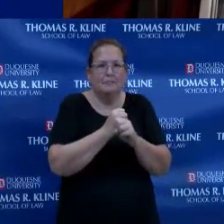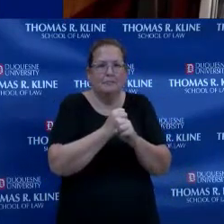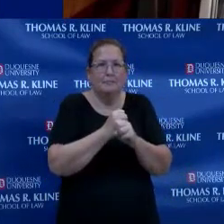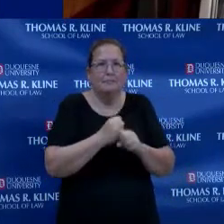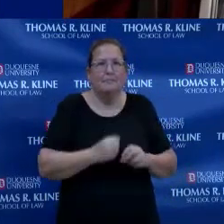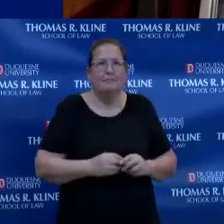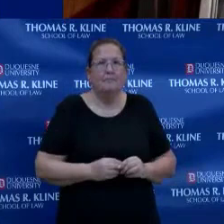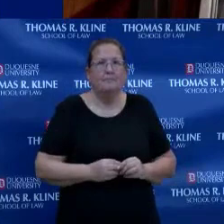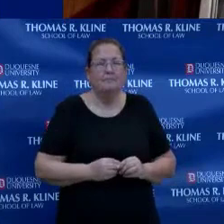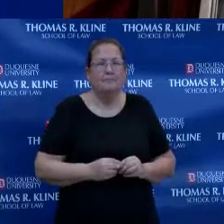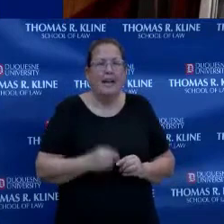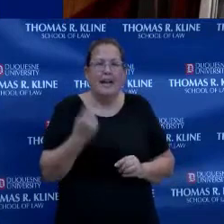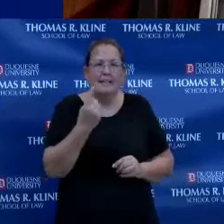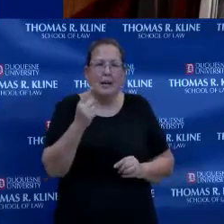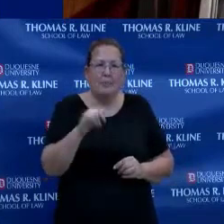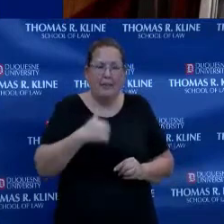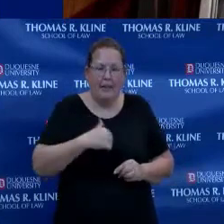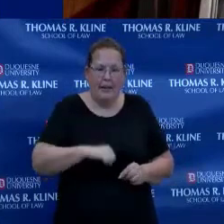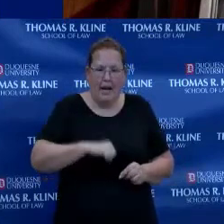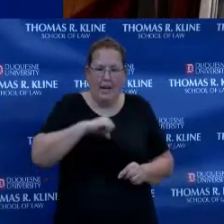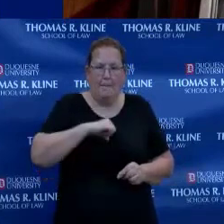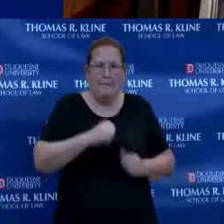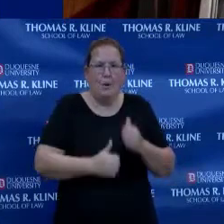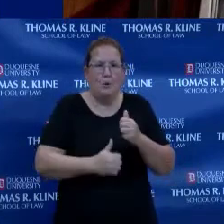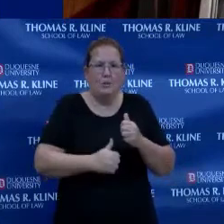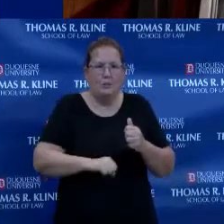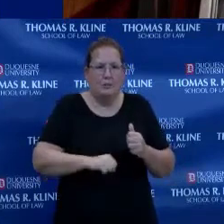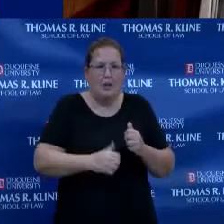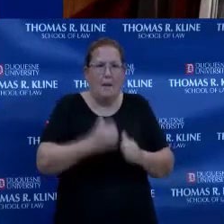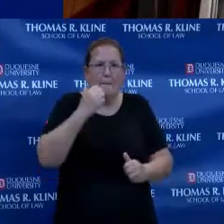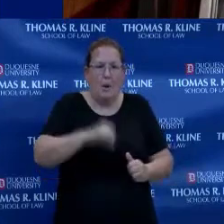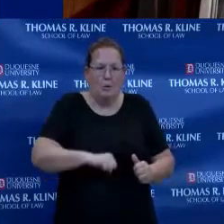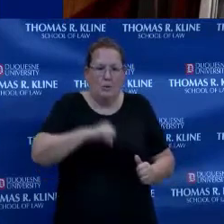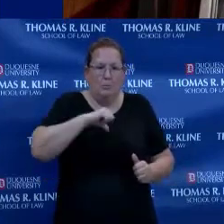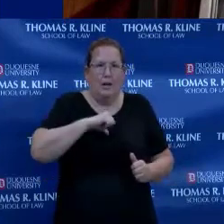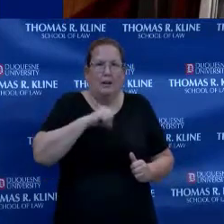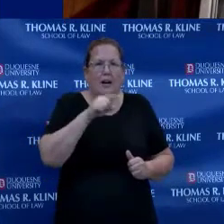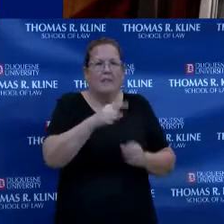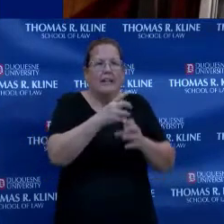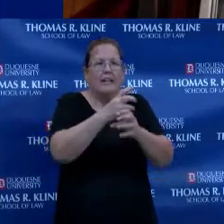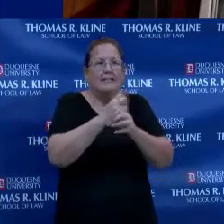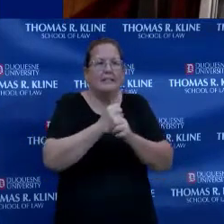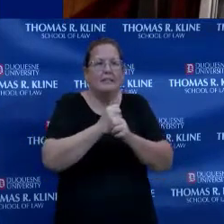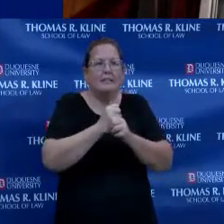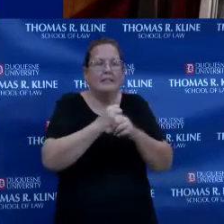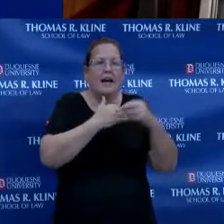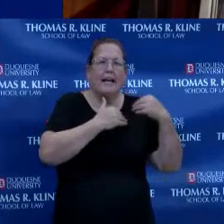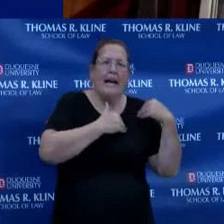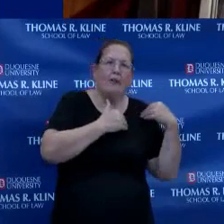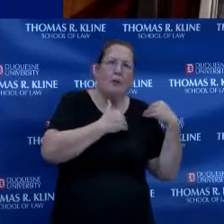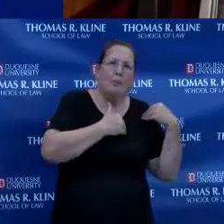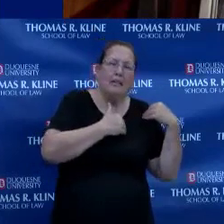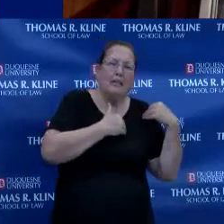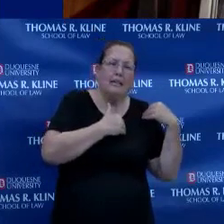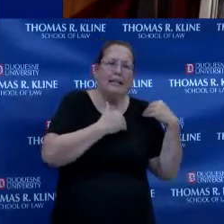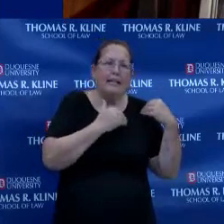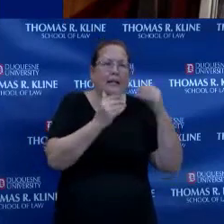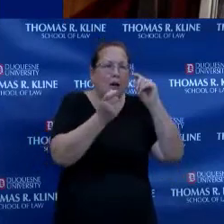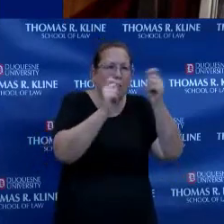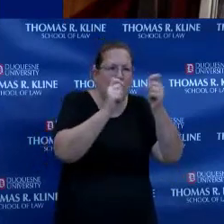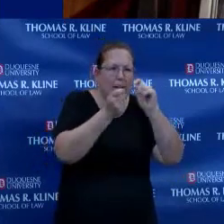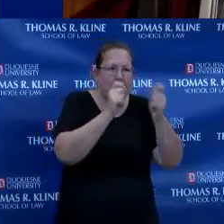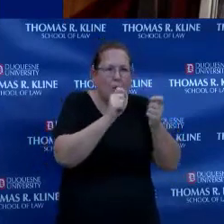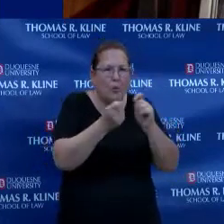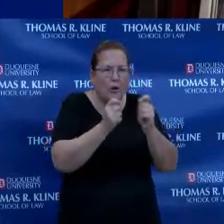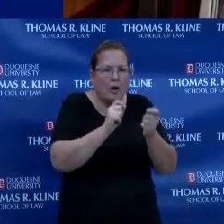I'm most proud of in knowing Tom, is that he has achieved accountability, reform, and remedial